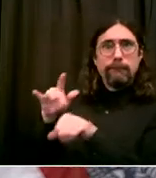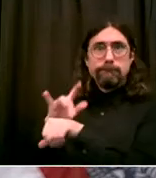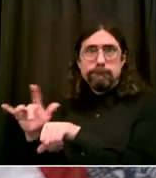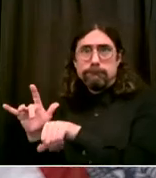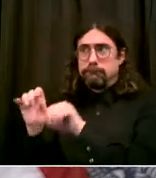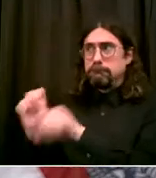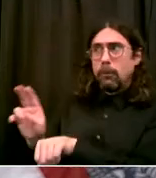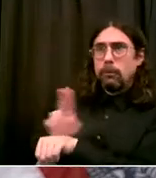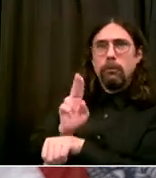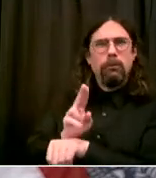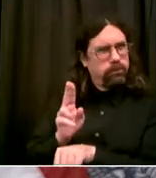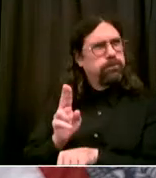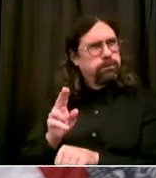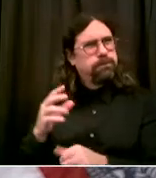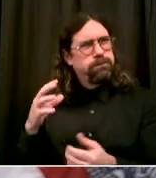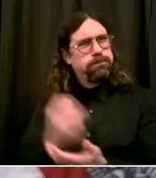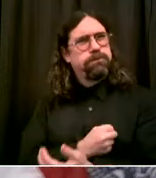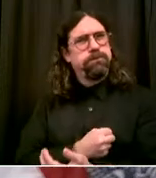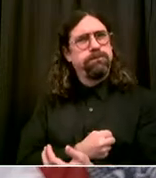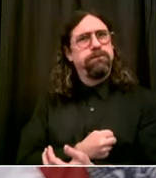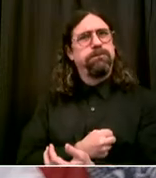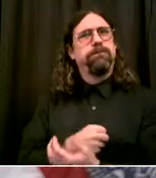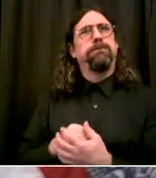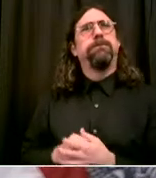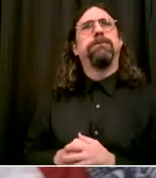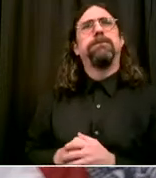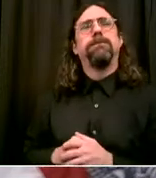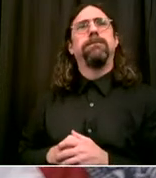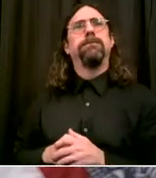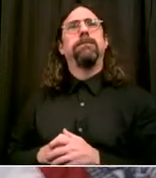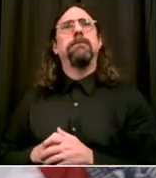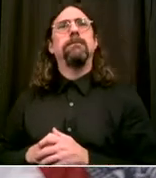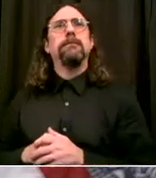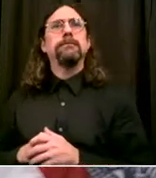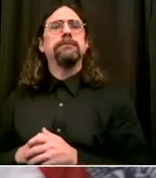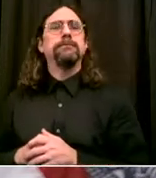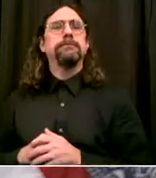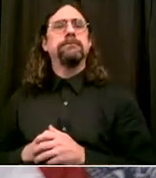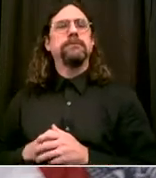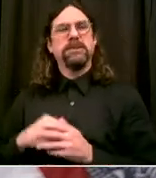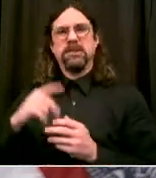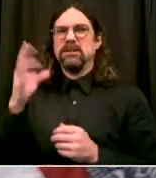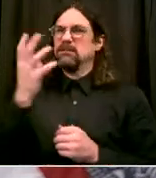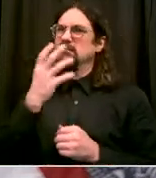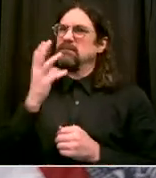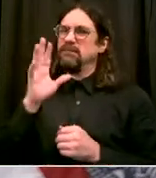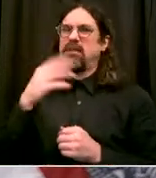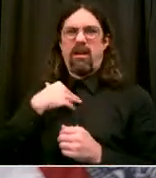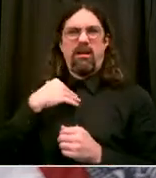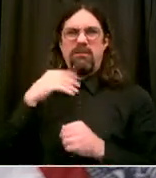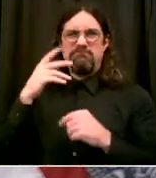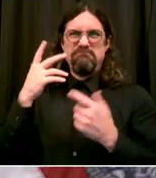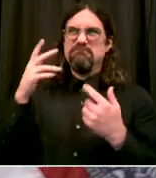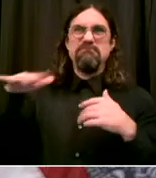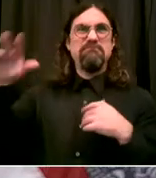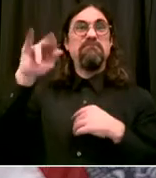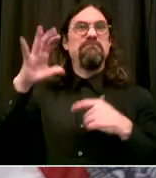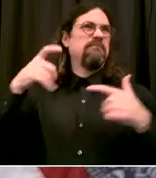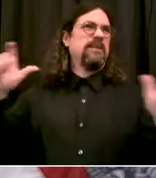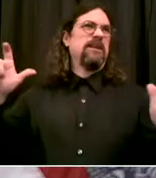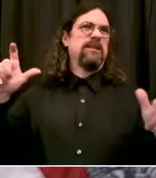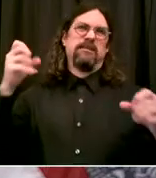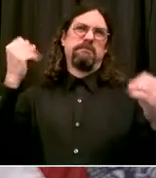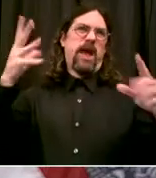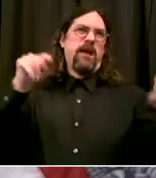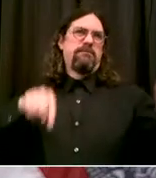together in a way that both allows all the other operations to keep going around it, but allows us to get the vaccinations to